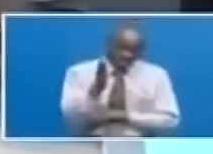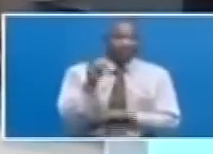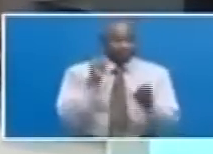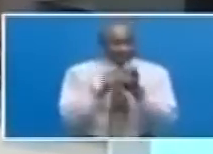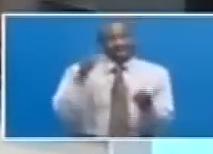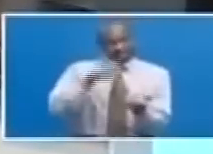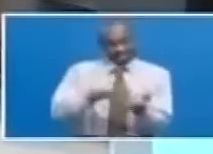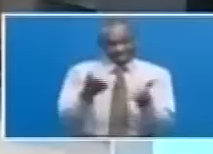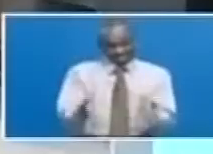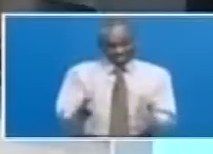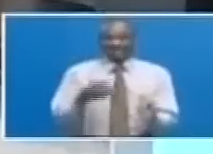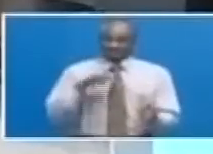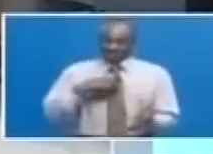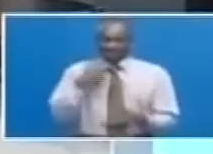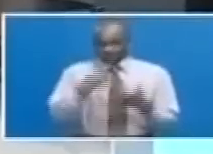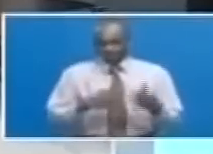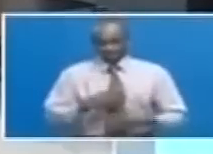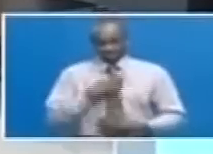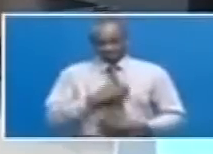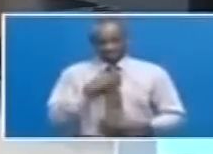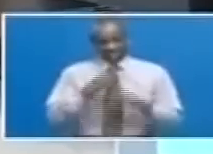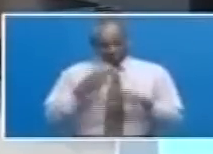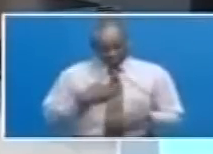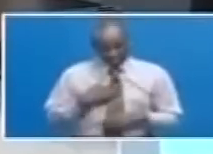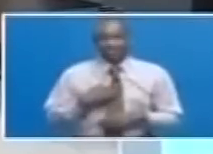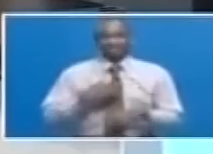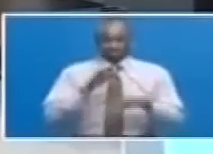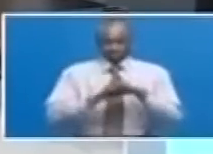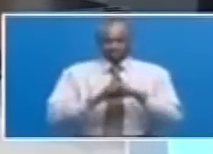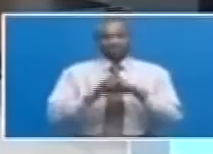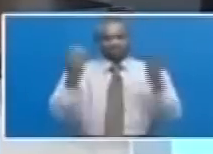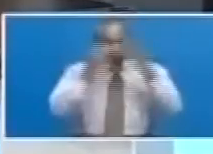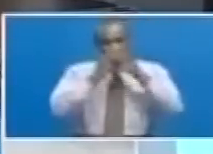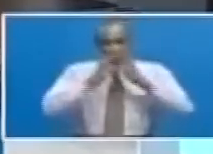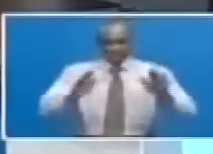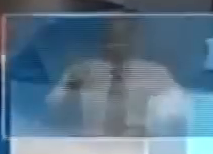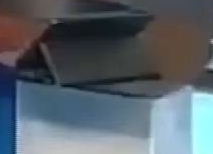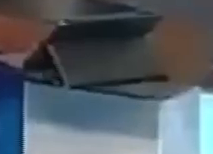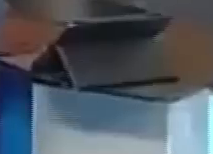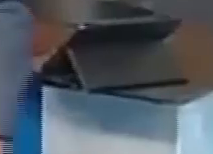Tutakutana tena papa hapa basi. Kutoka kwangu basi, Ahmed Darwish, na kutakia usiku mtulivu. Kwa heri.